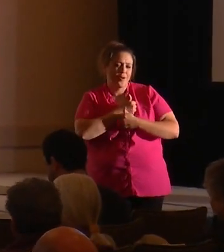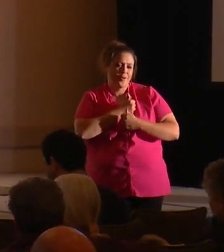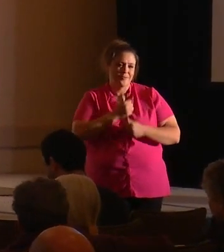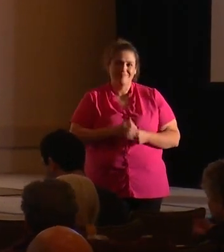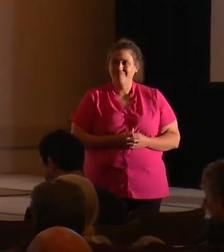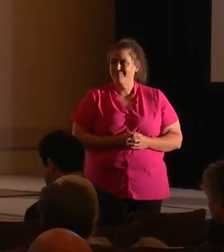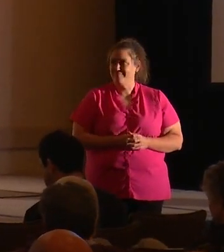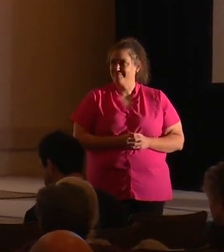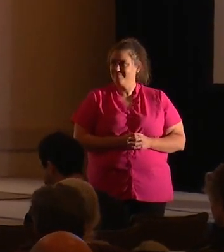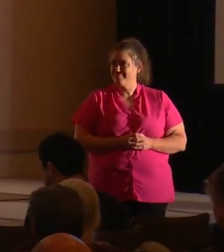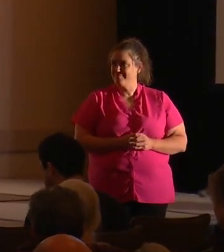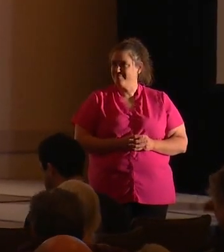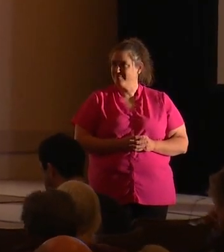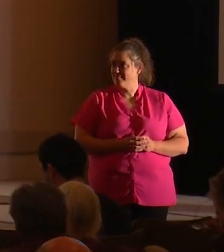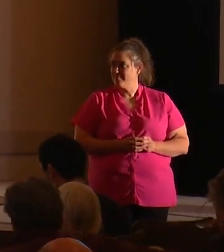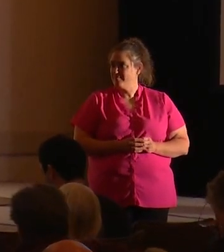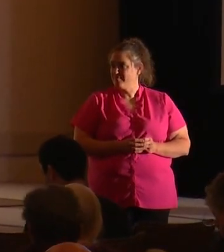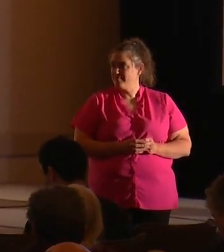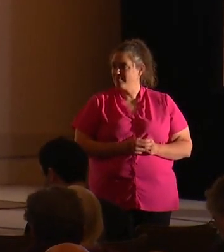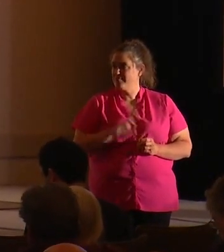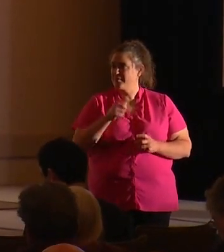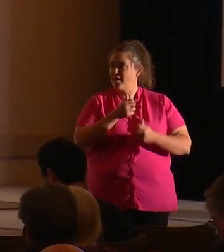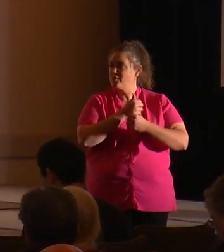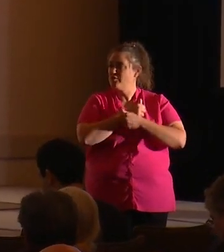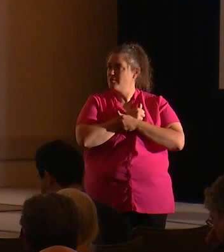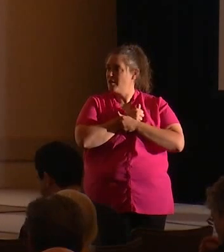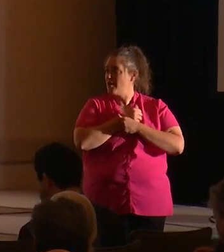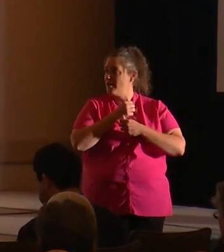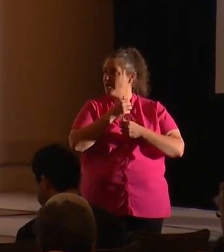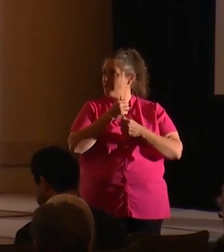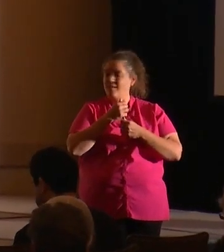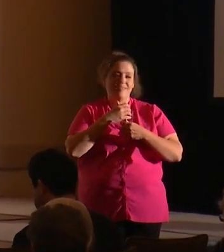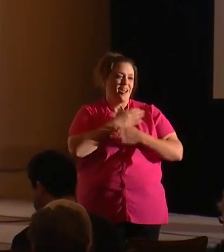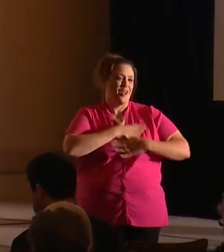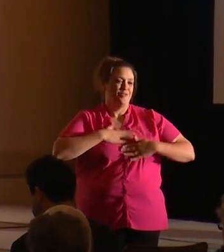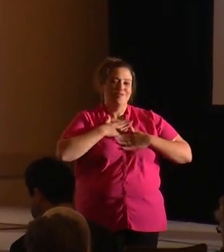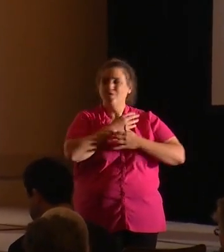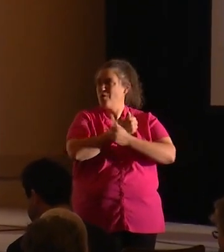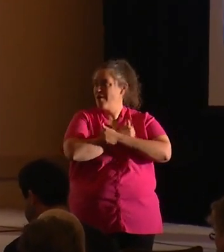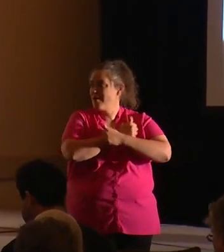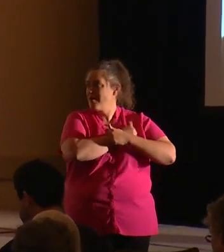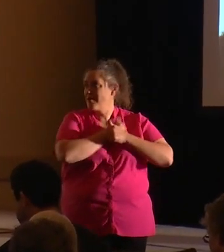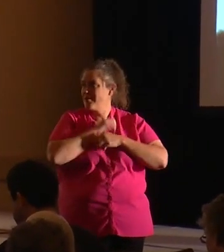I just love hugging all these smart people today. I'm delighted to be here.